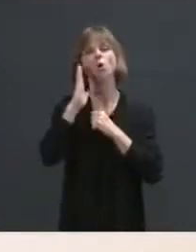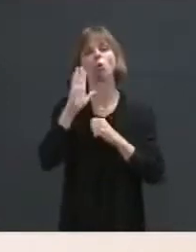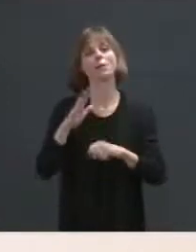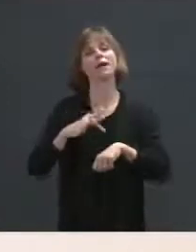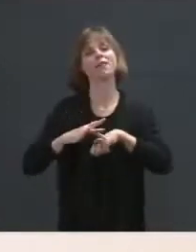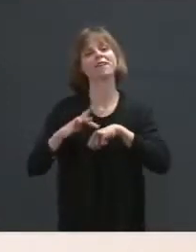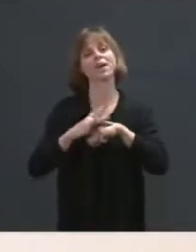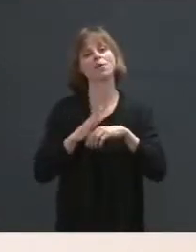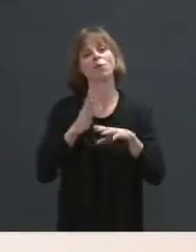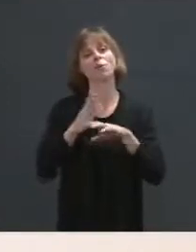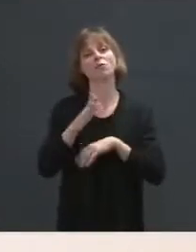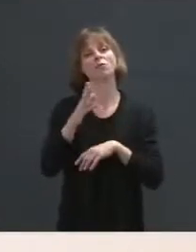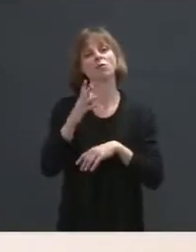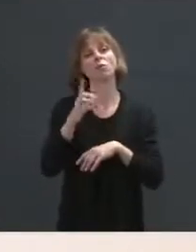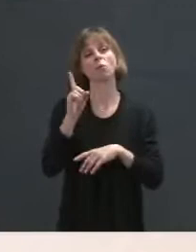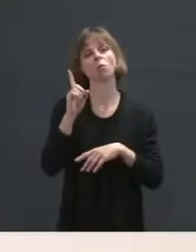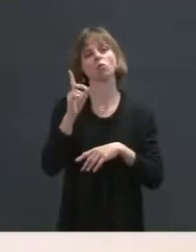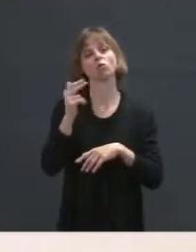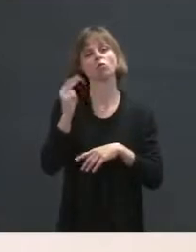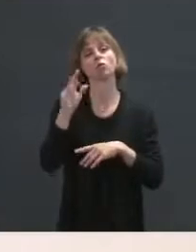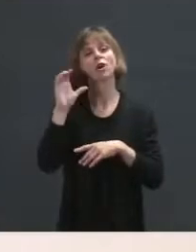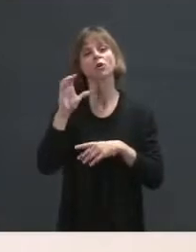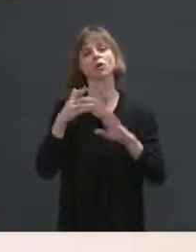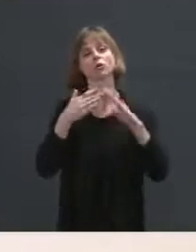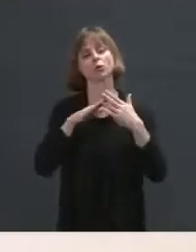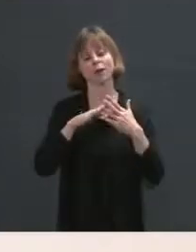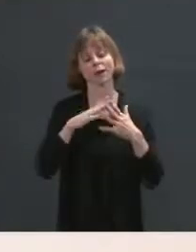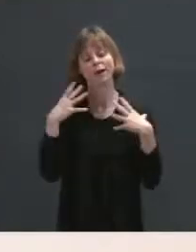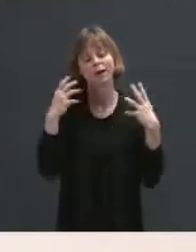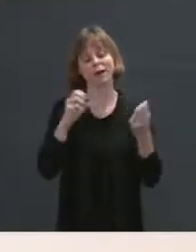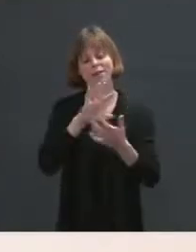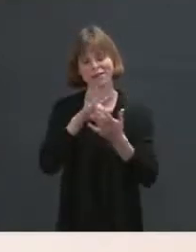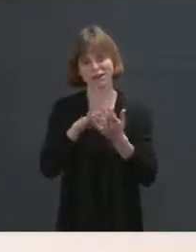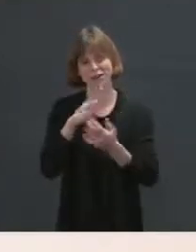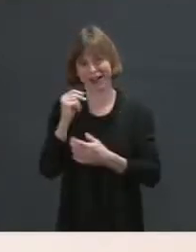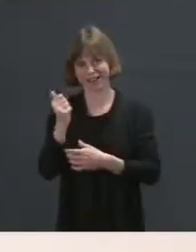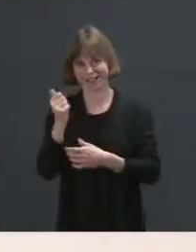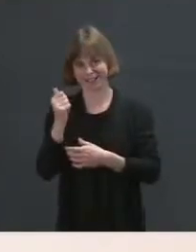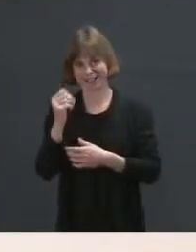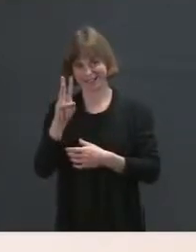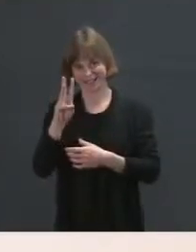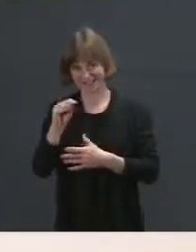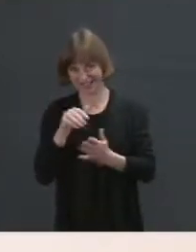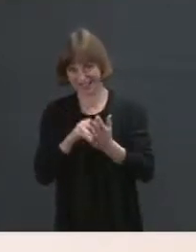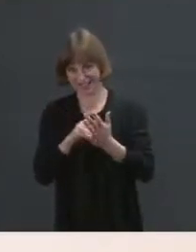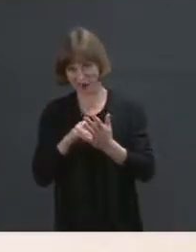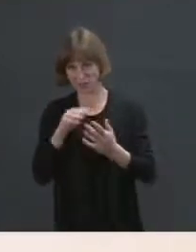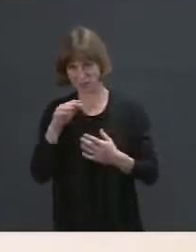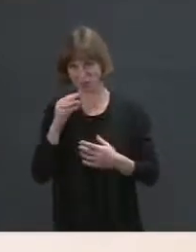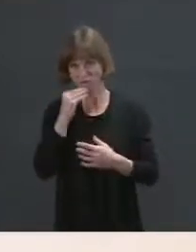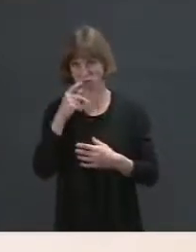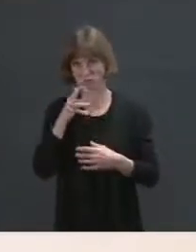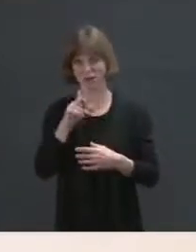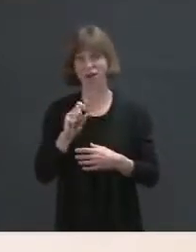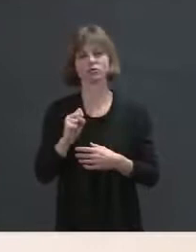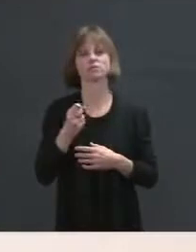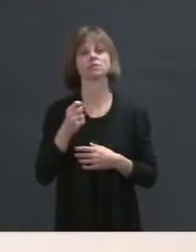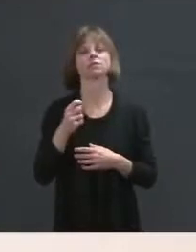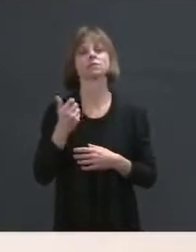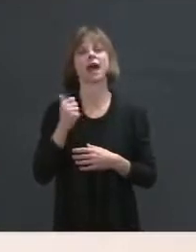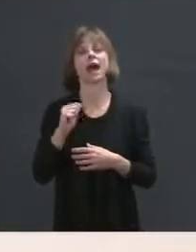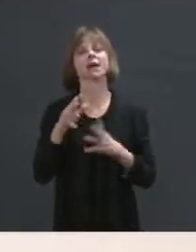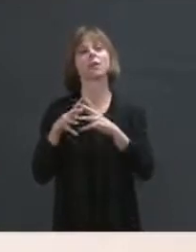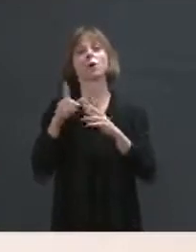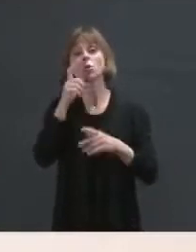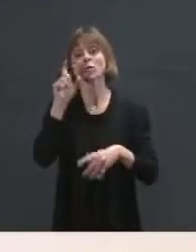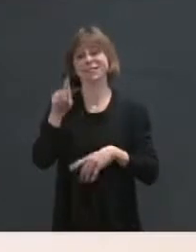than 1,300 community health centers and around 60,000 food pantries. Any American who needs a mask will be able to walk into these health